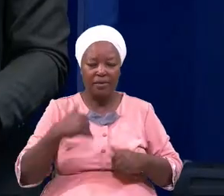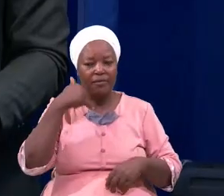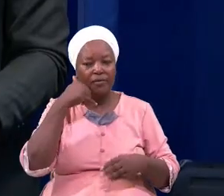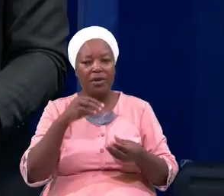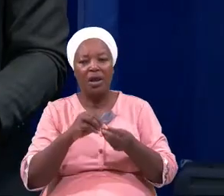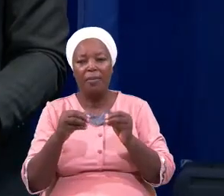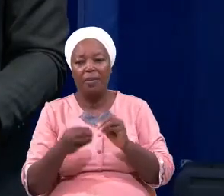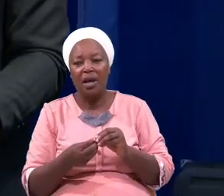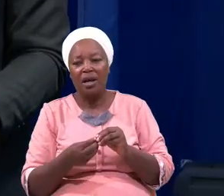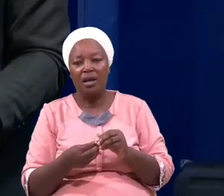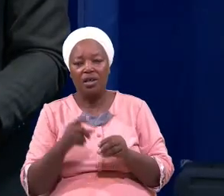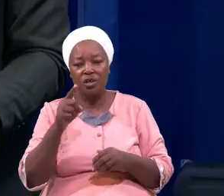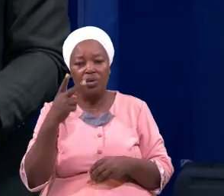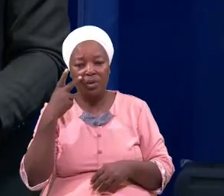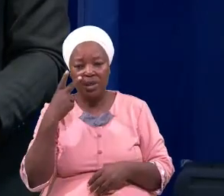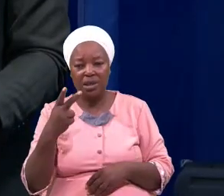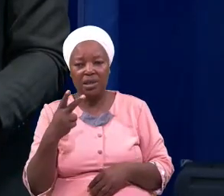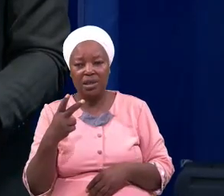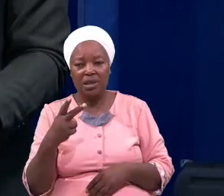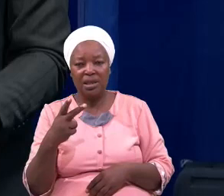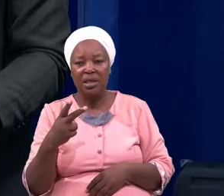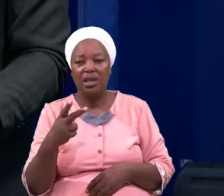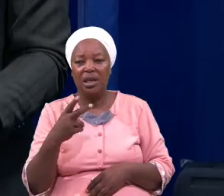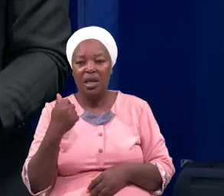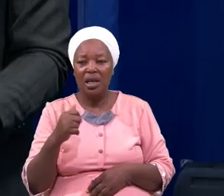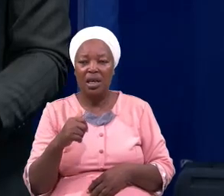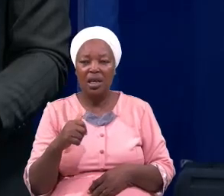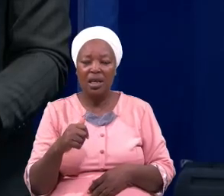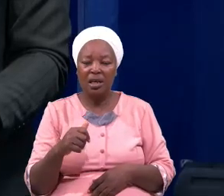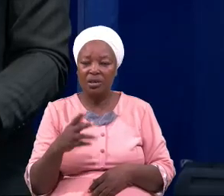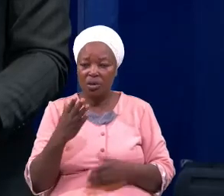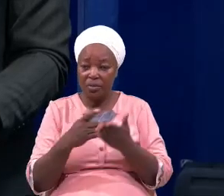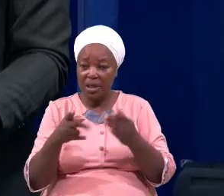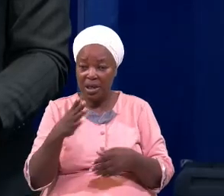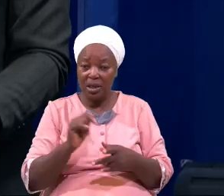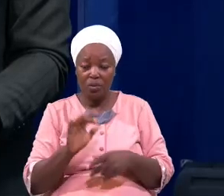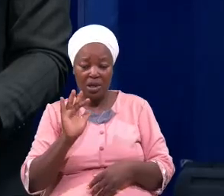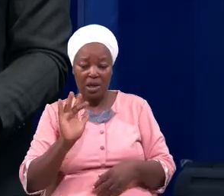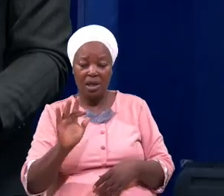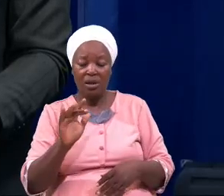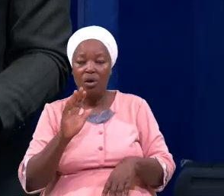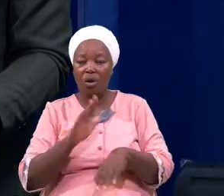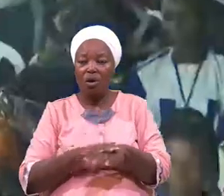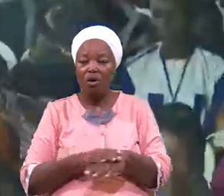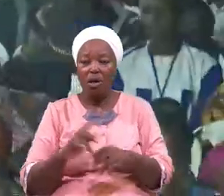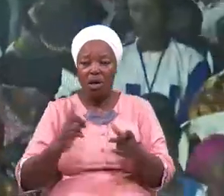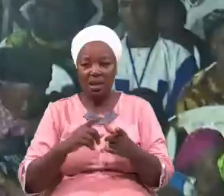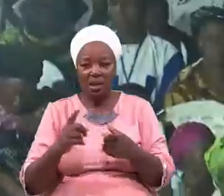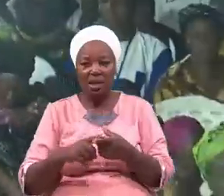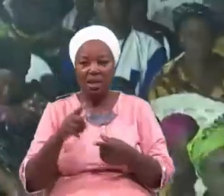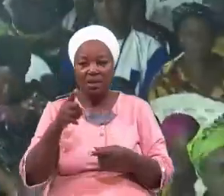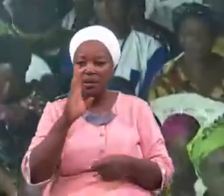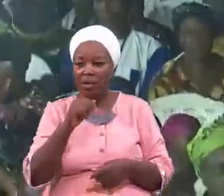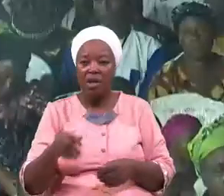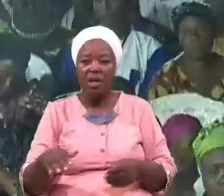You will see an attachment that you will click on, and then you will be able to fill the